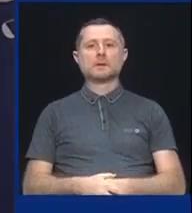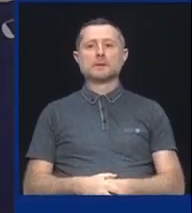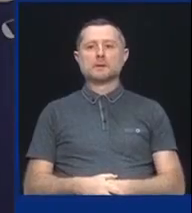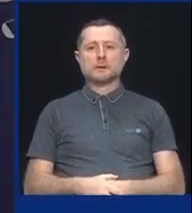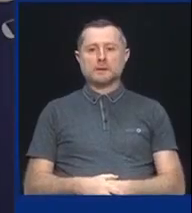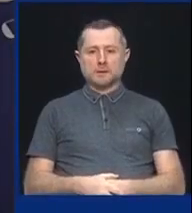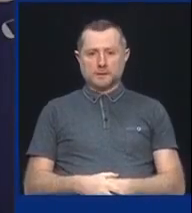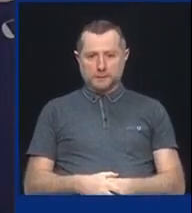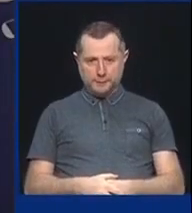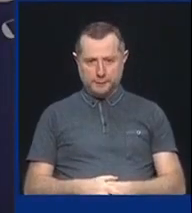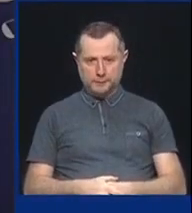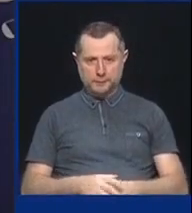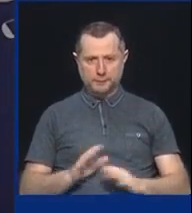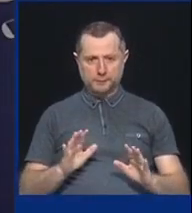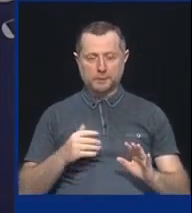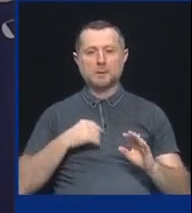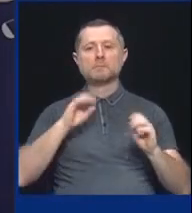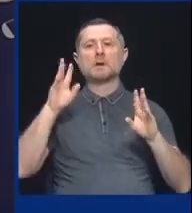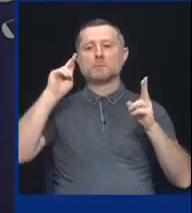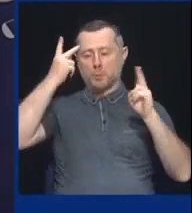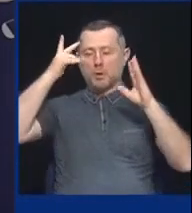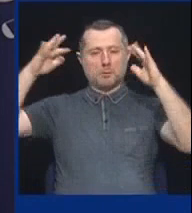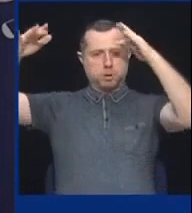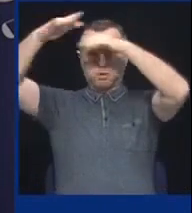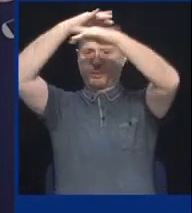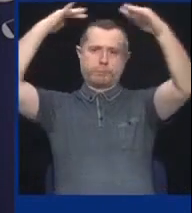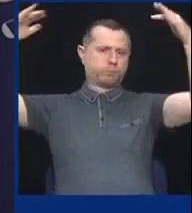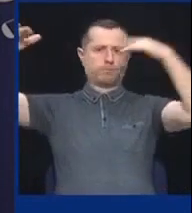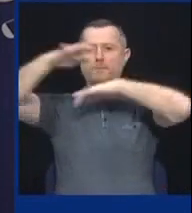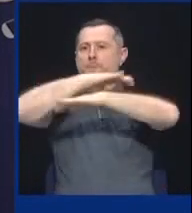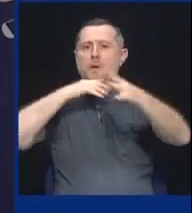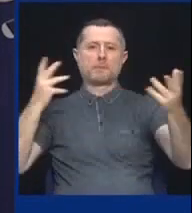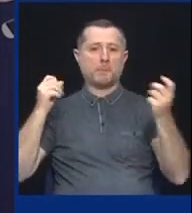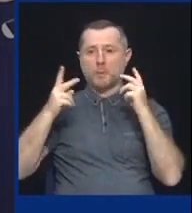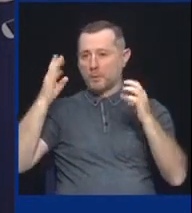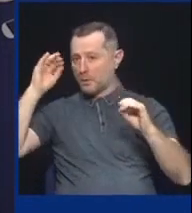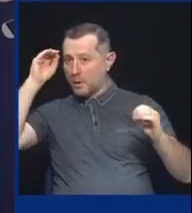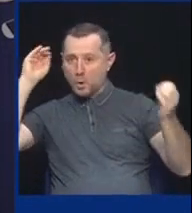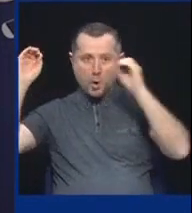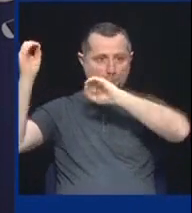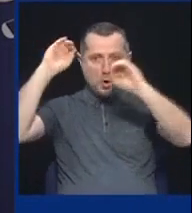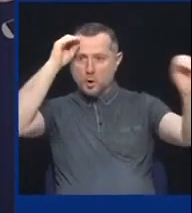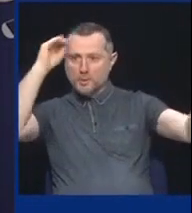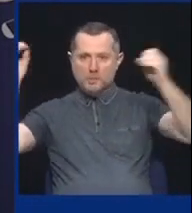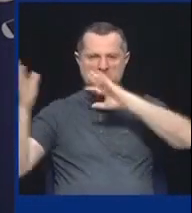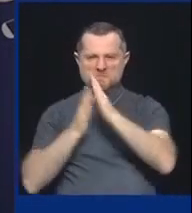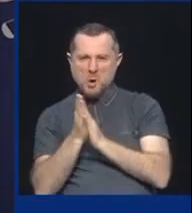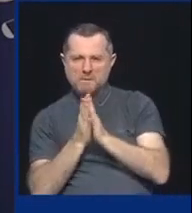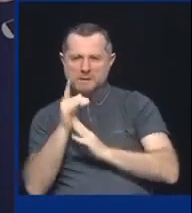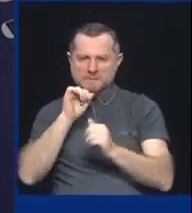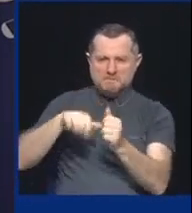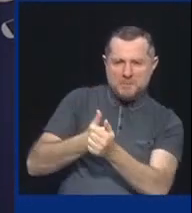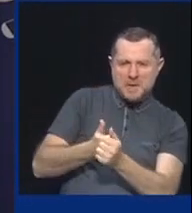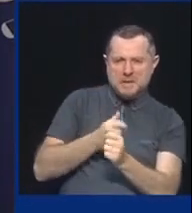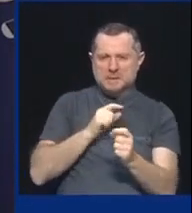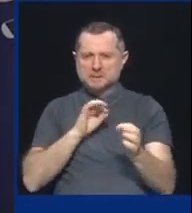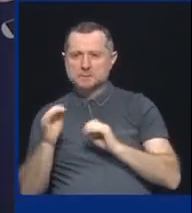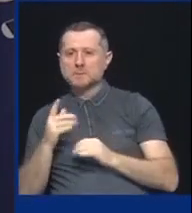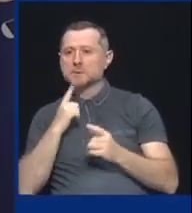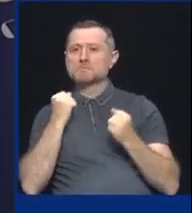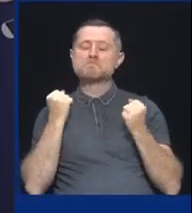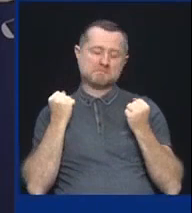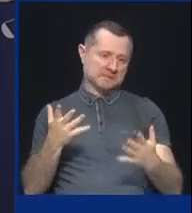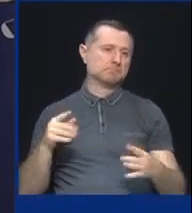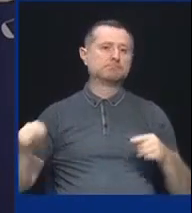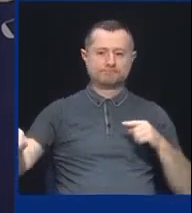this, there are many agendas and there are many motivations at play. If anyone